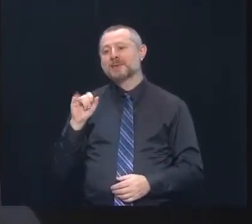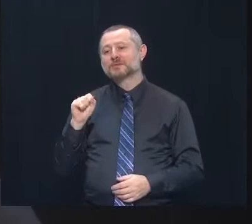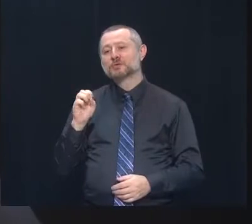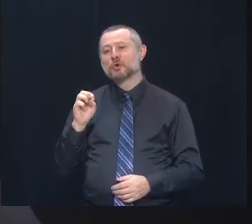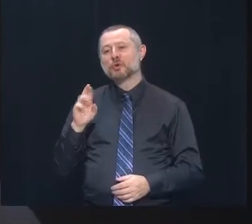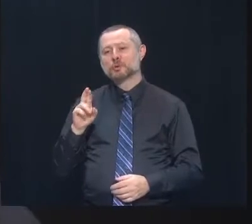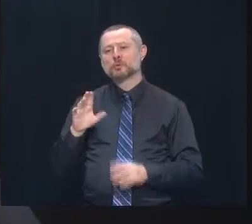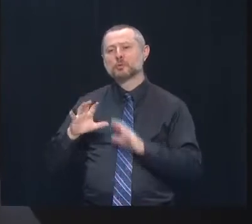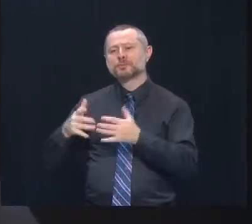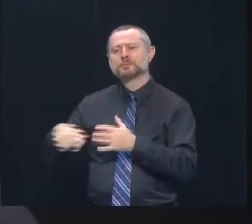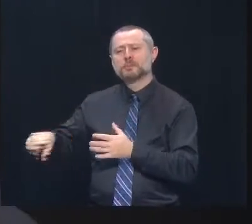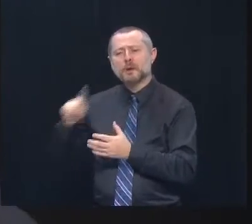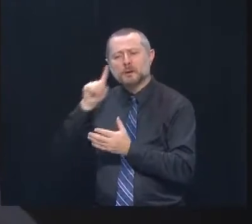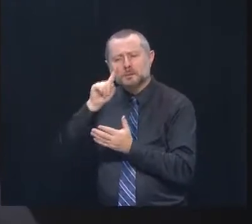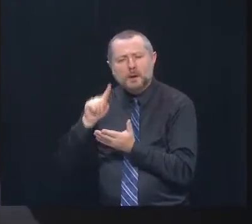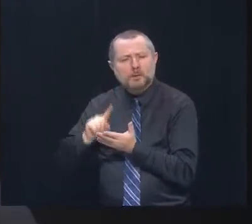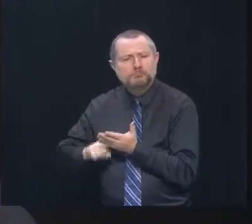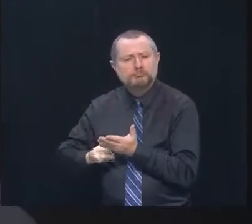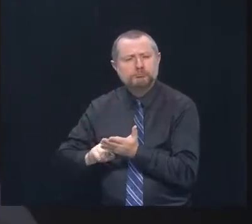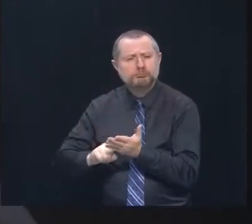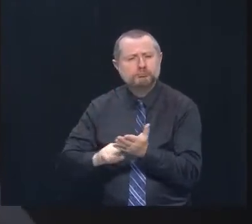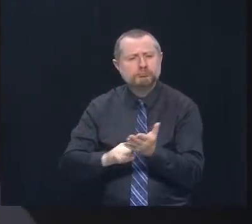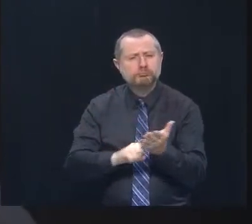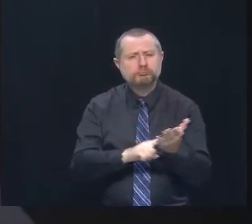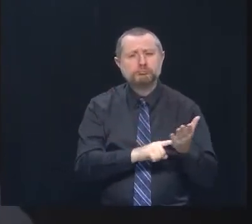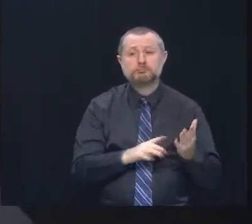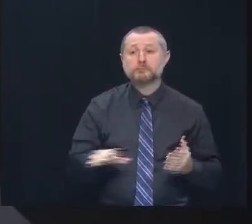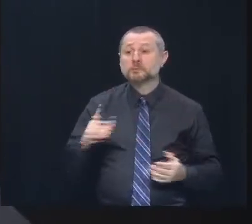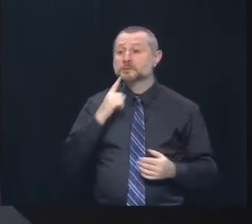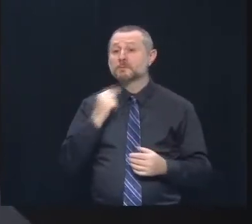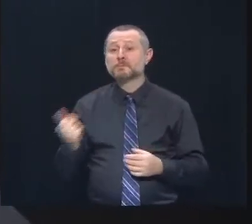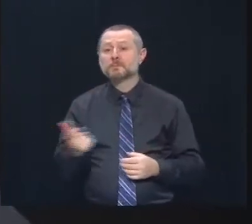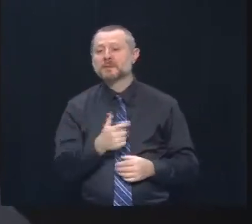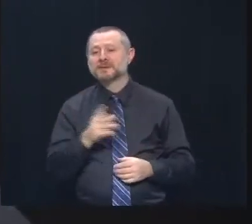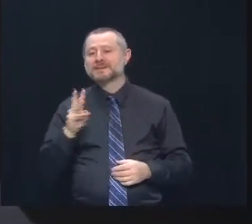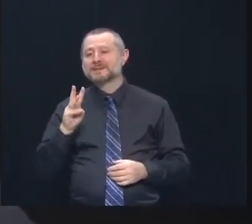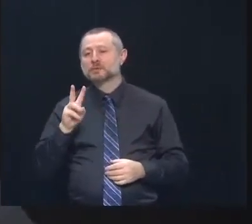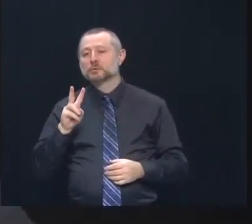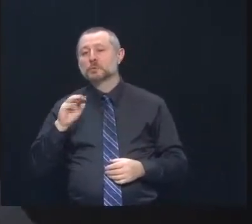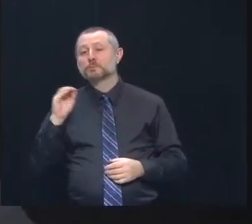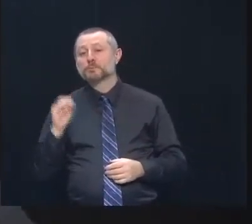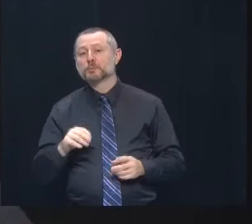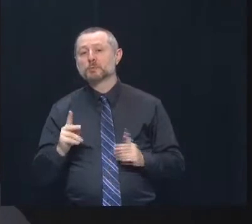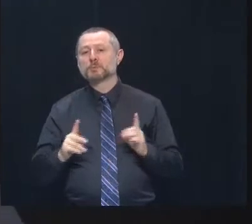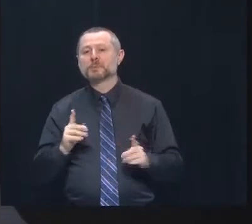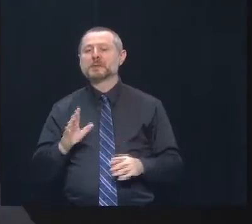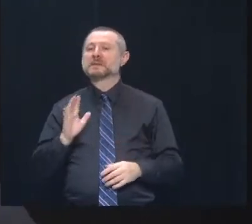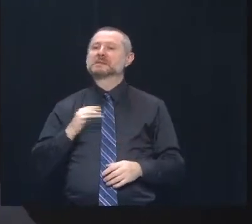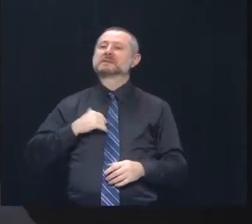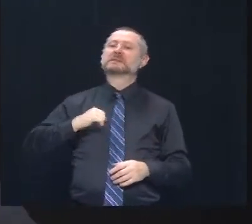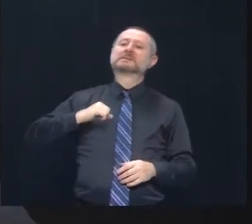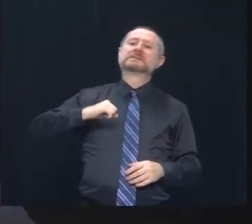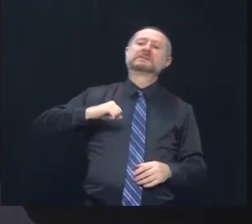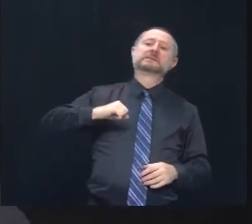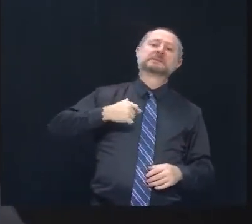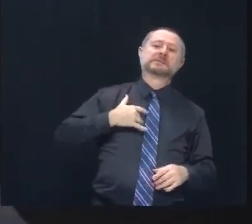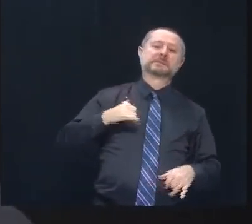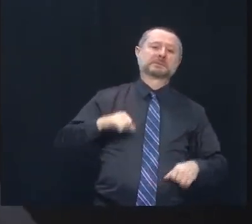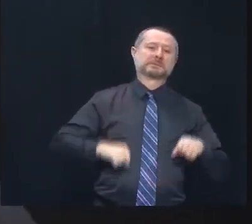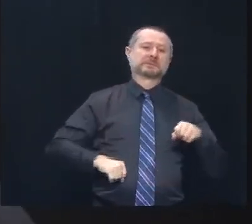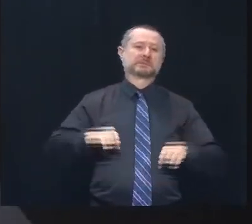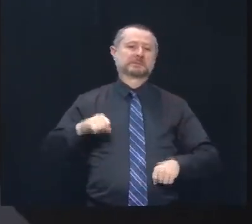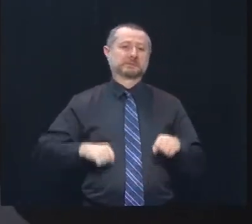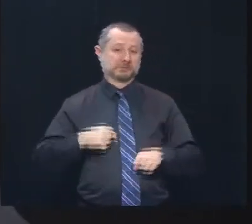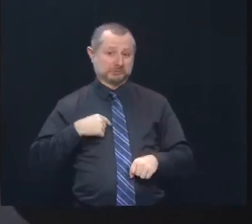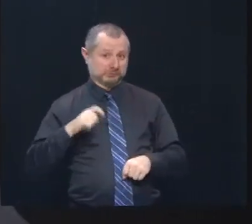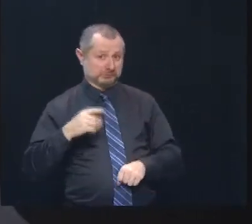62% of the people said they were skeptical about the vaccine because they thought that the approval